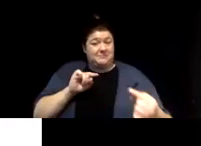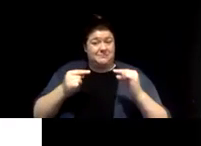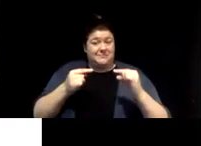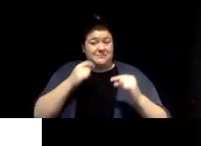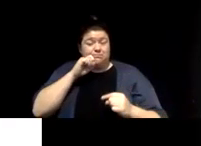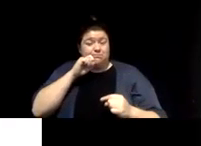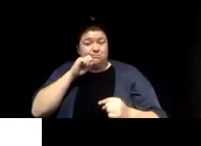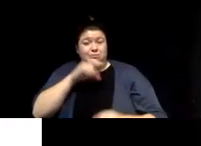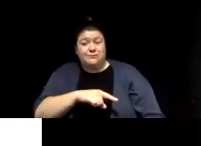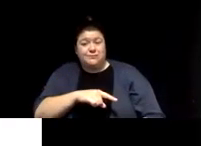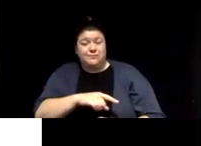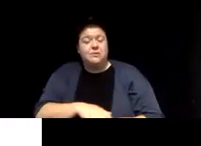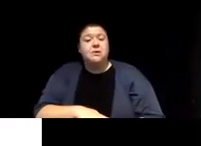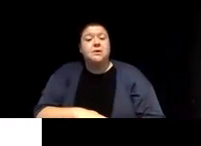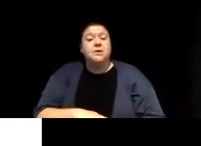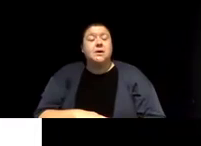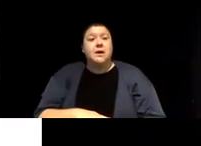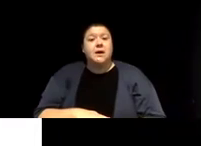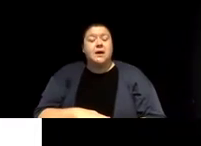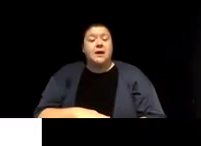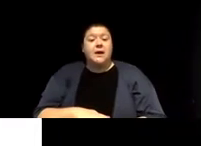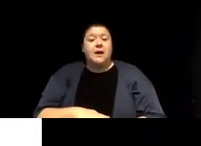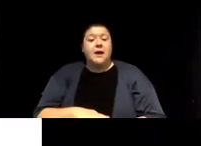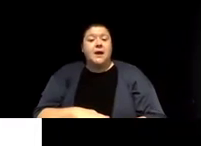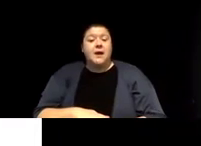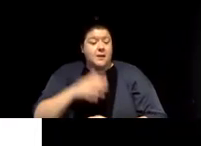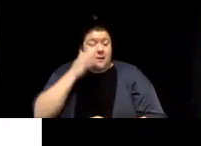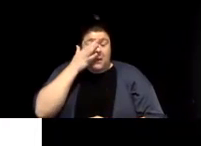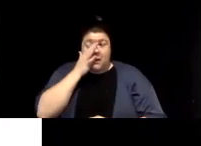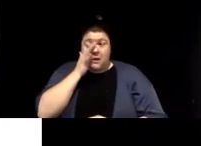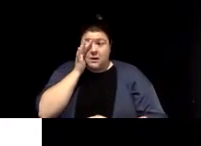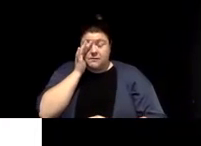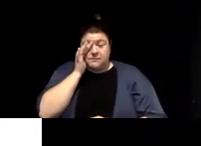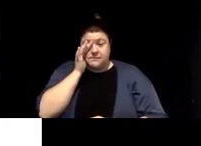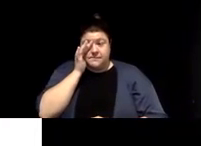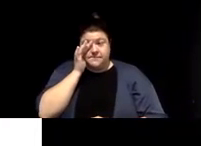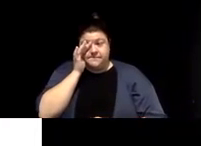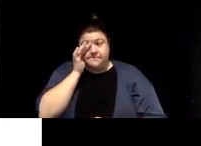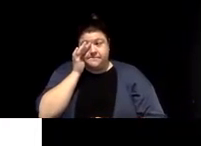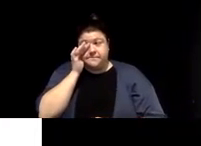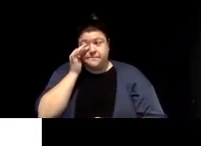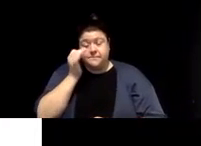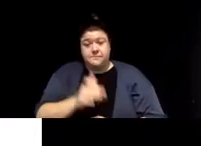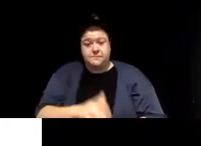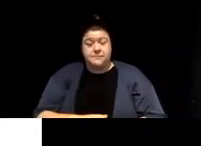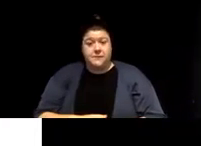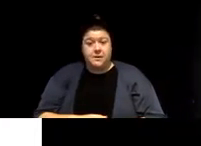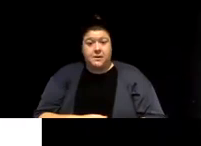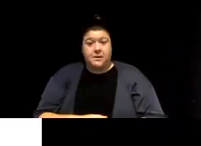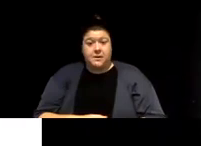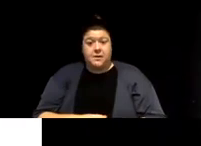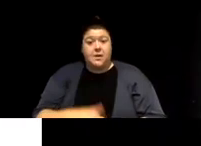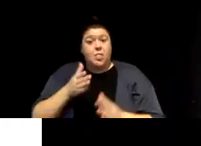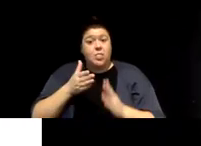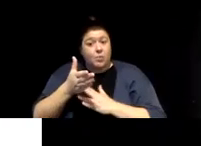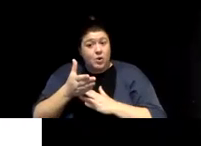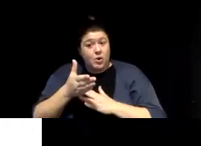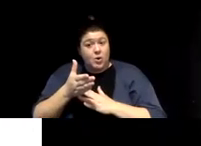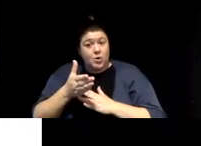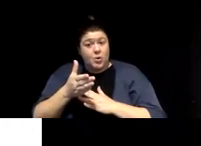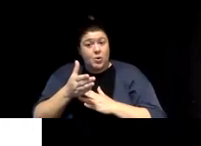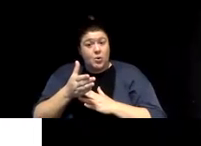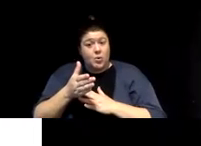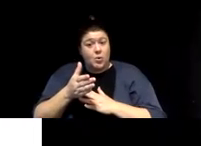trauma to their mouth, according to the World Health Organization. This can be either through an accident, through sports, or